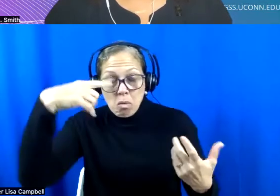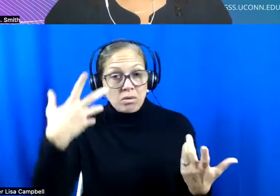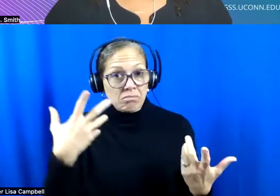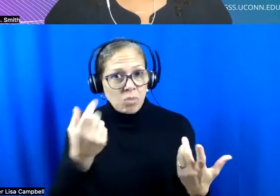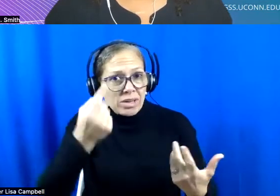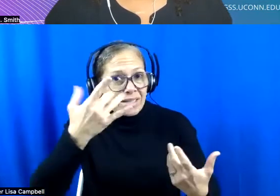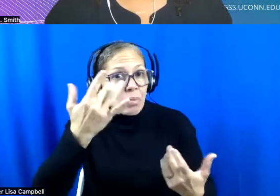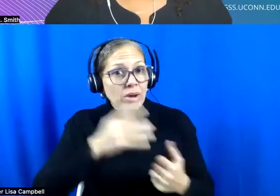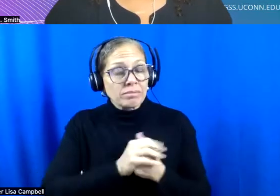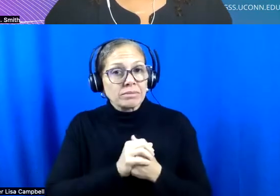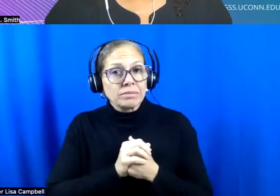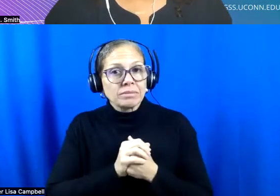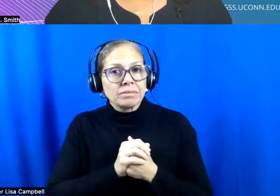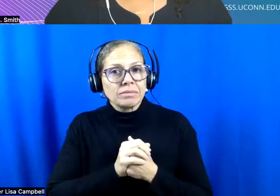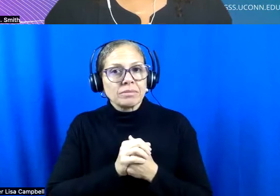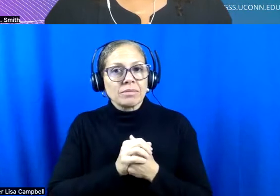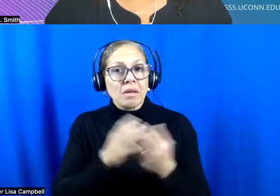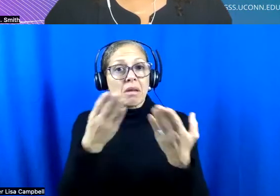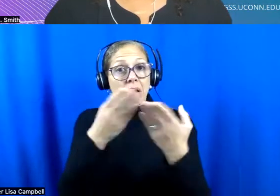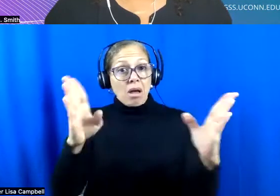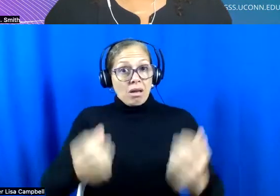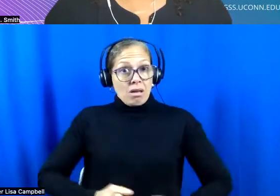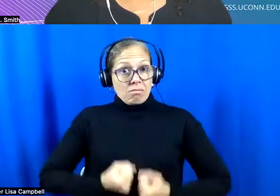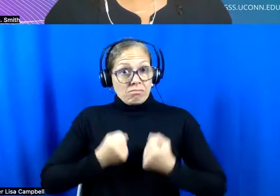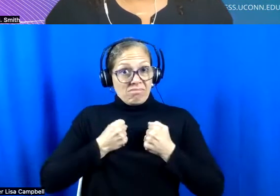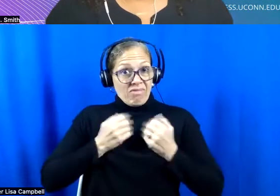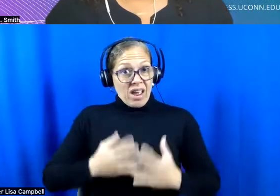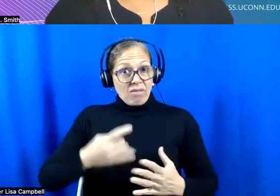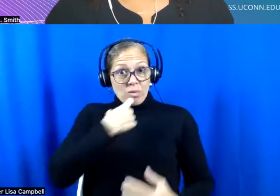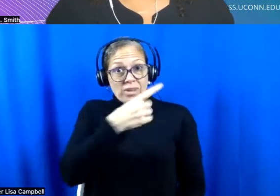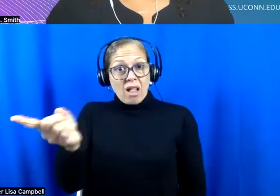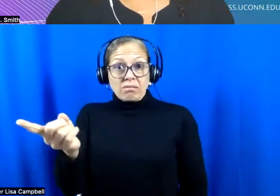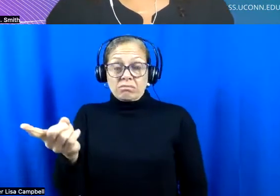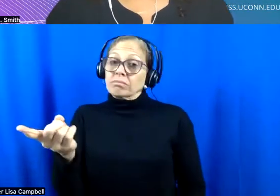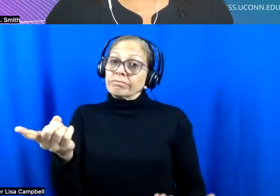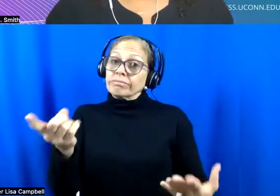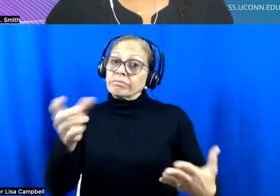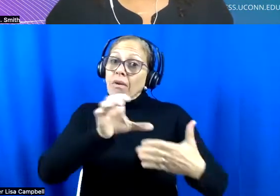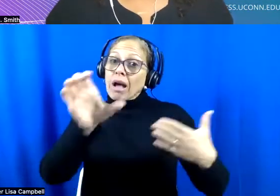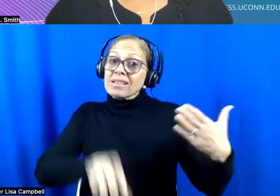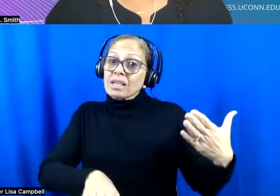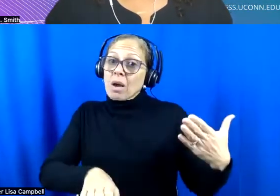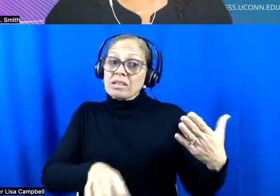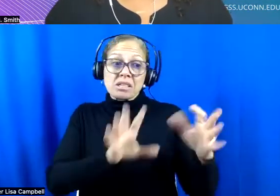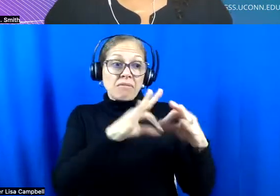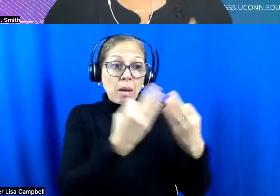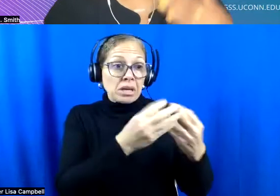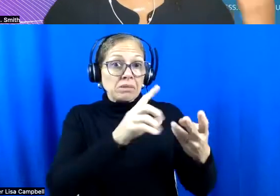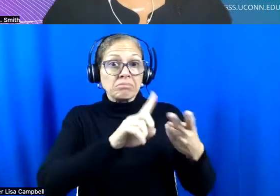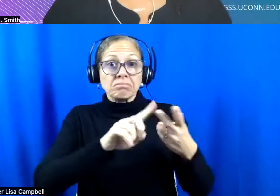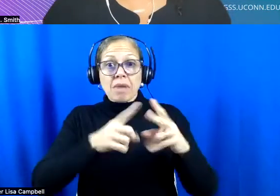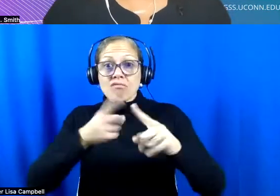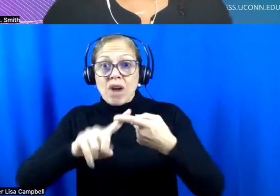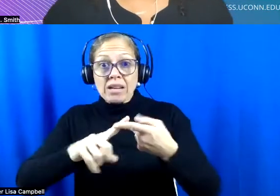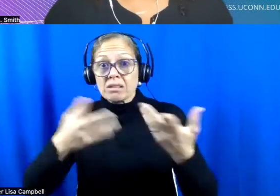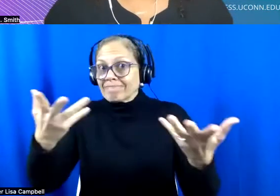public survivorship could have consequences from family to friends to then, you know, everything is